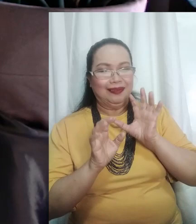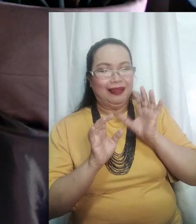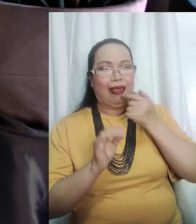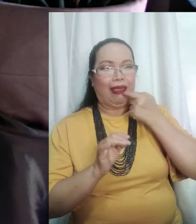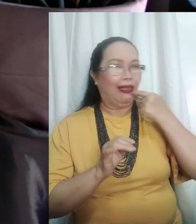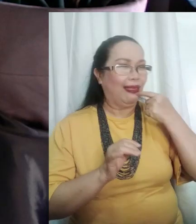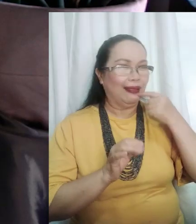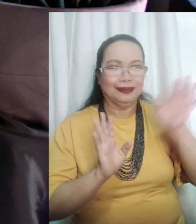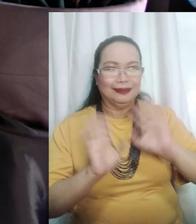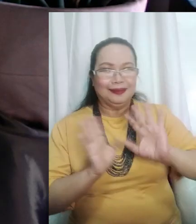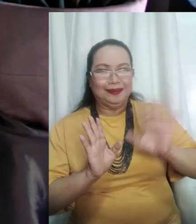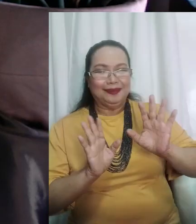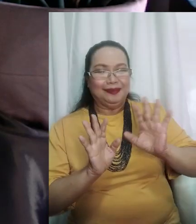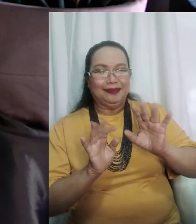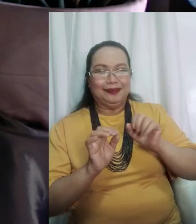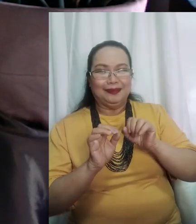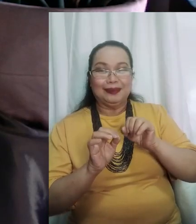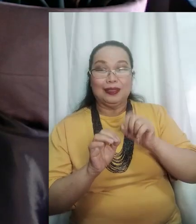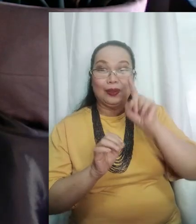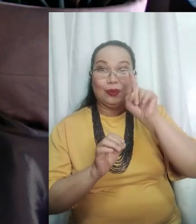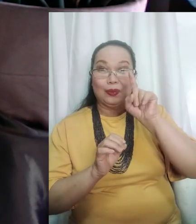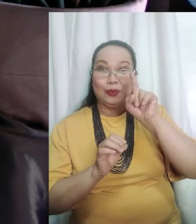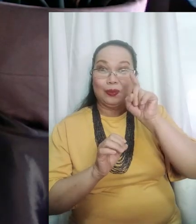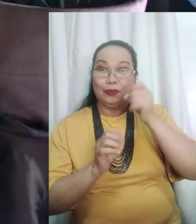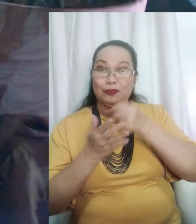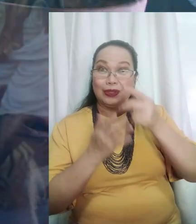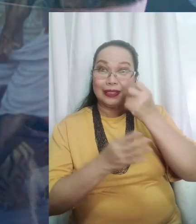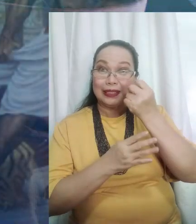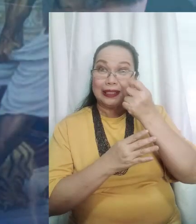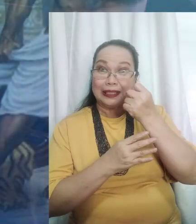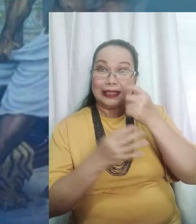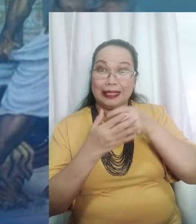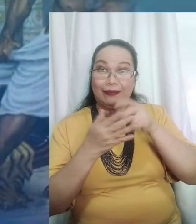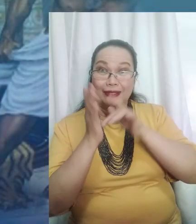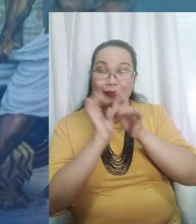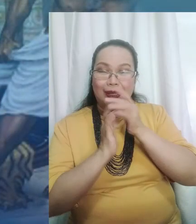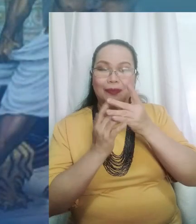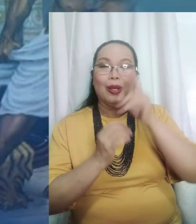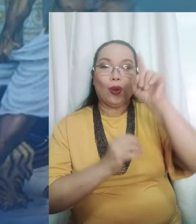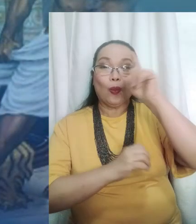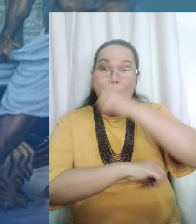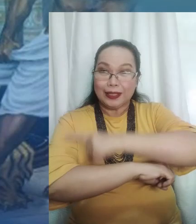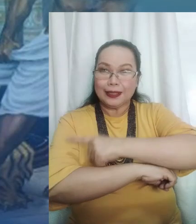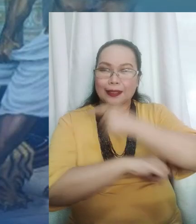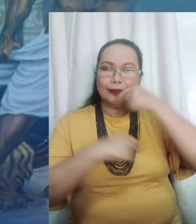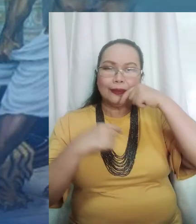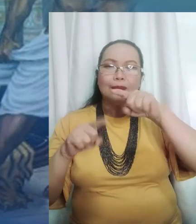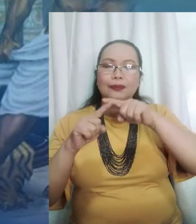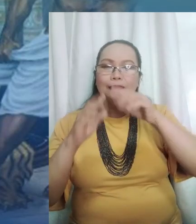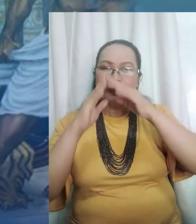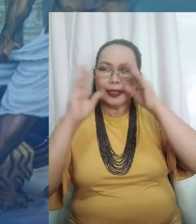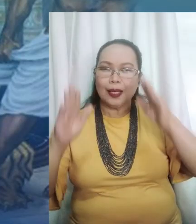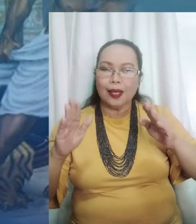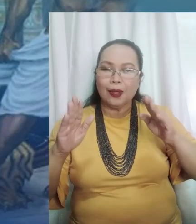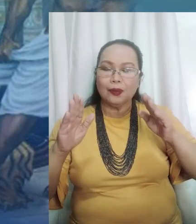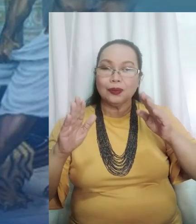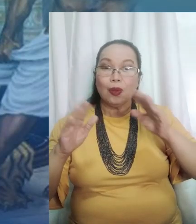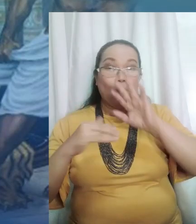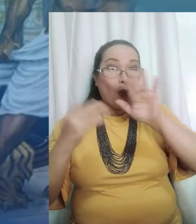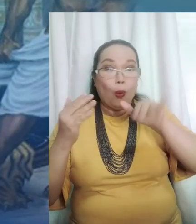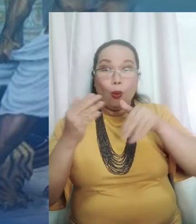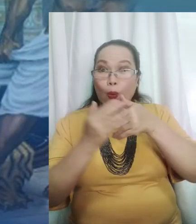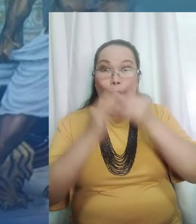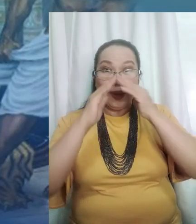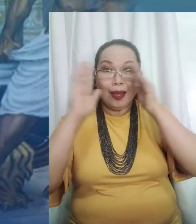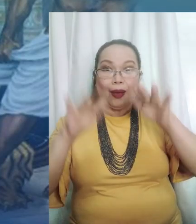in. Verse 11. One day, he went into the house to attend to his duties, and none of the household